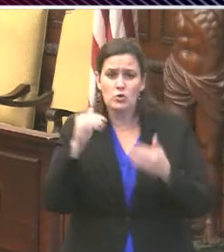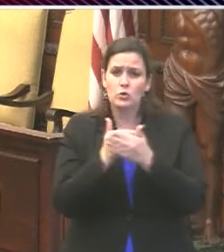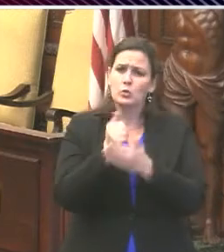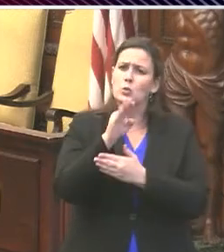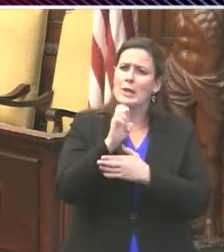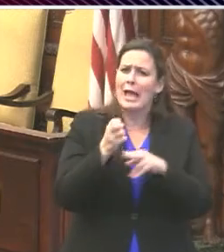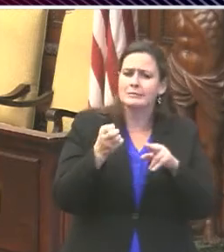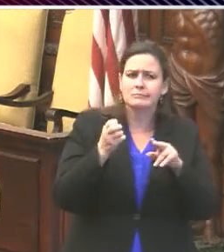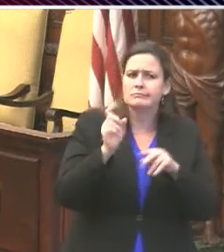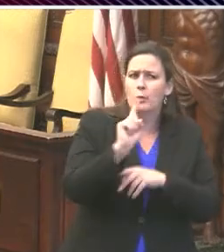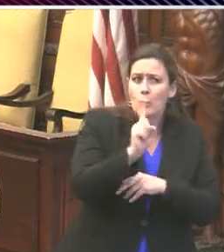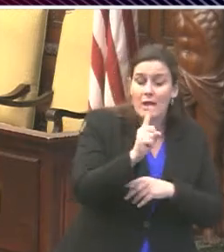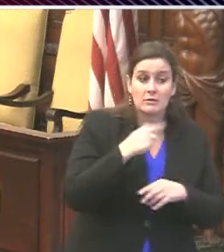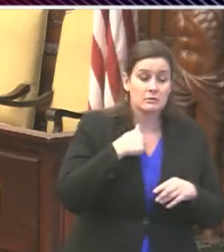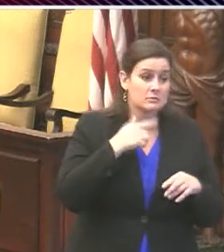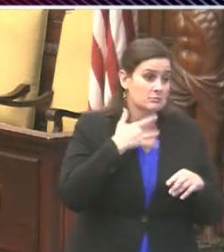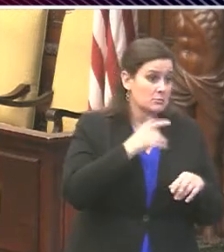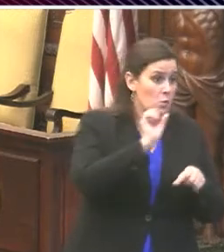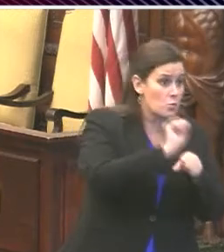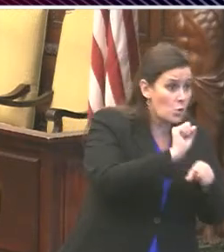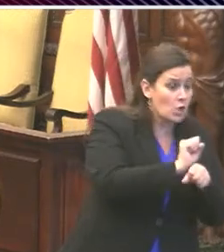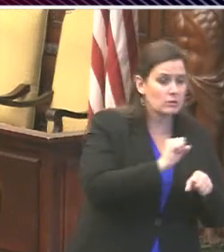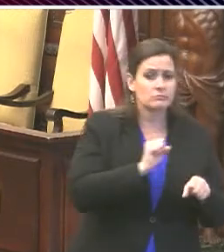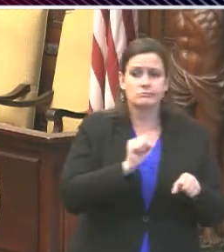whether it's at work or social